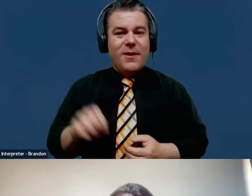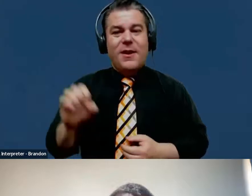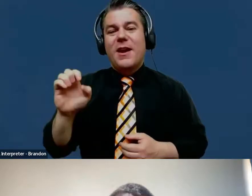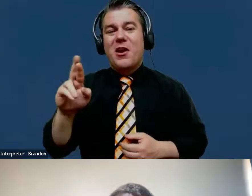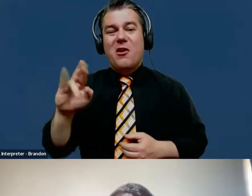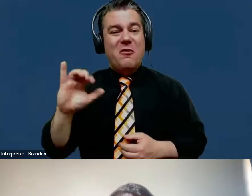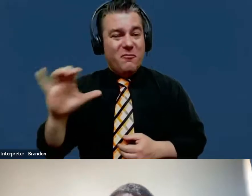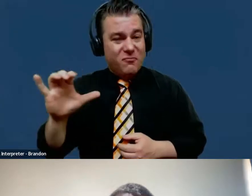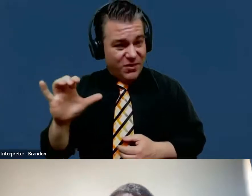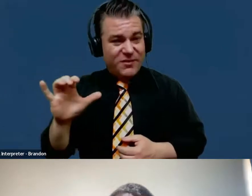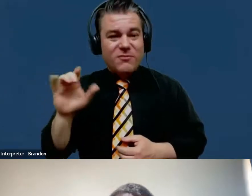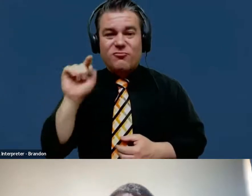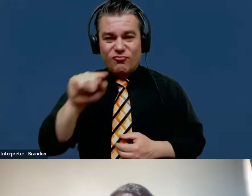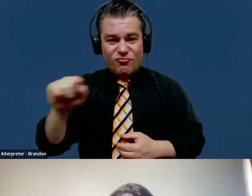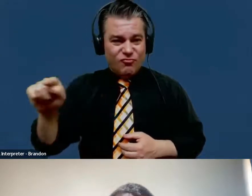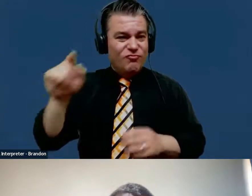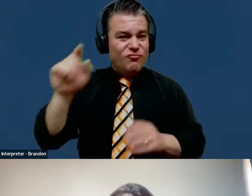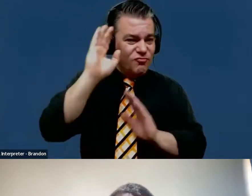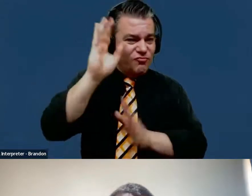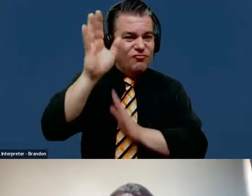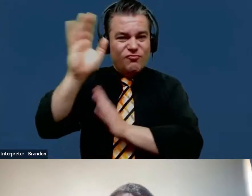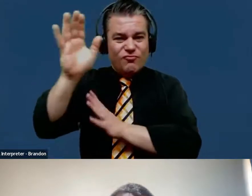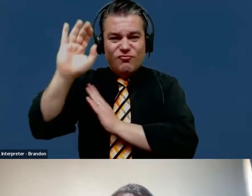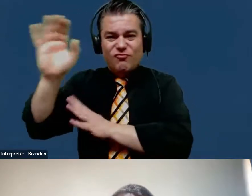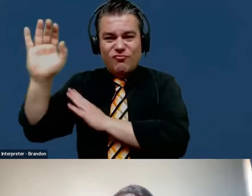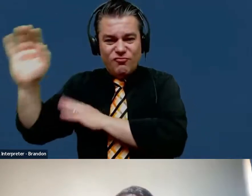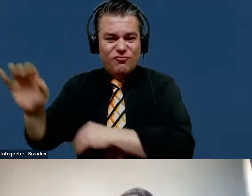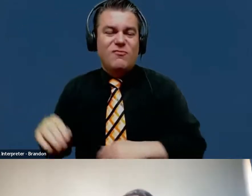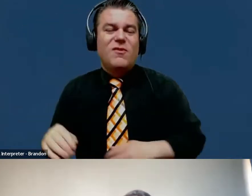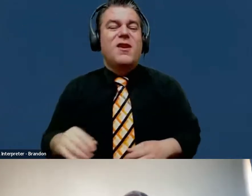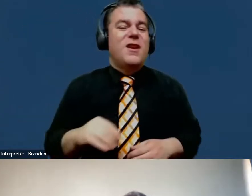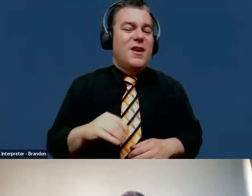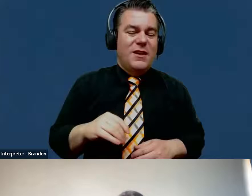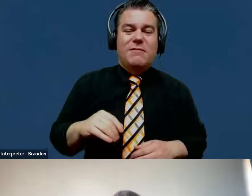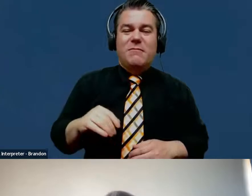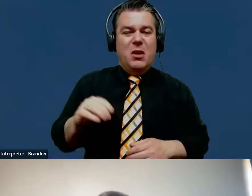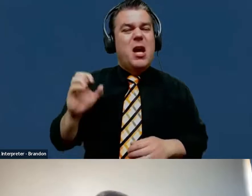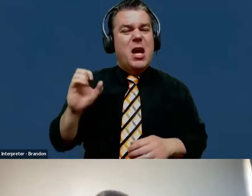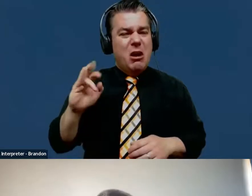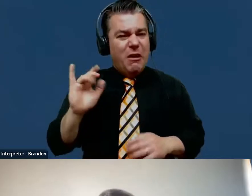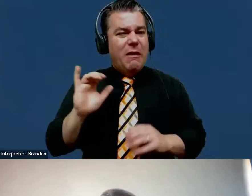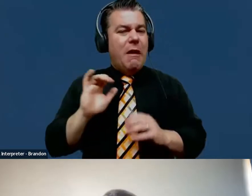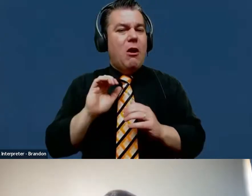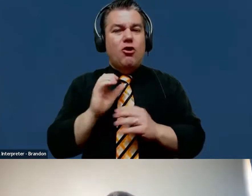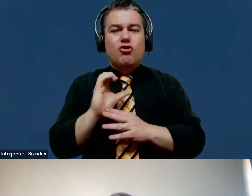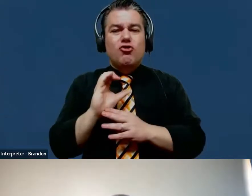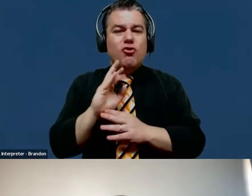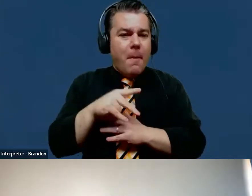Mshungu, who presented on crop modeling and generally how crop models can be used.